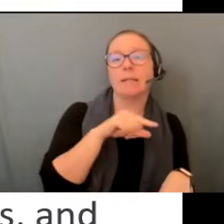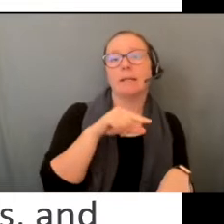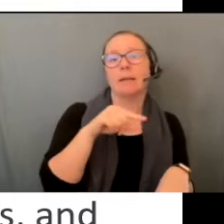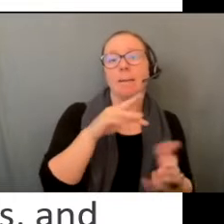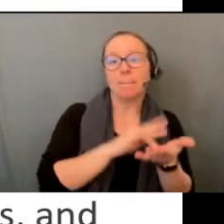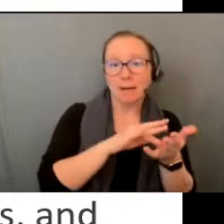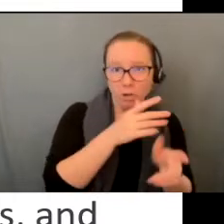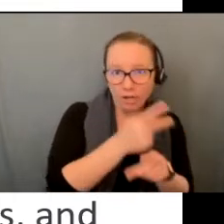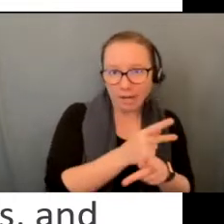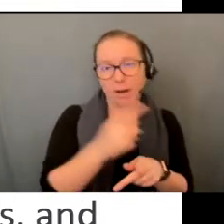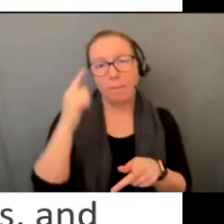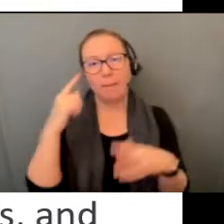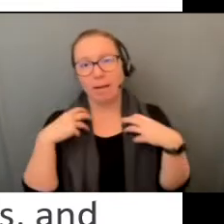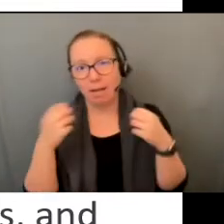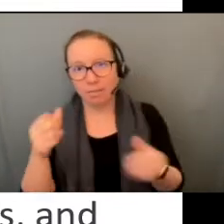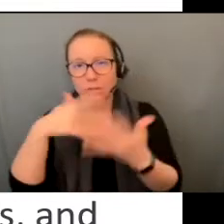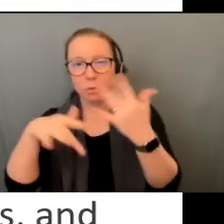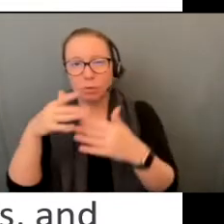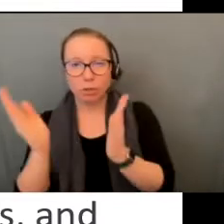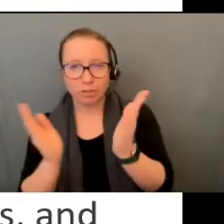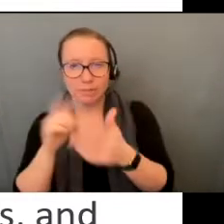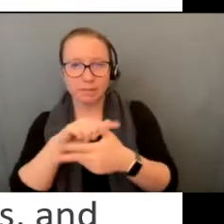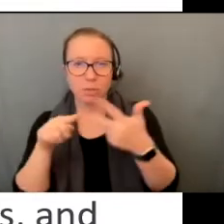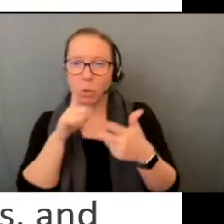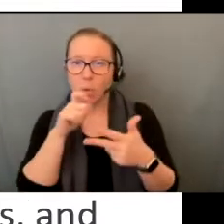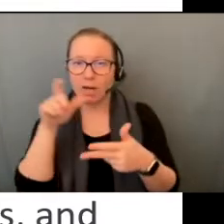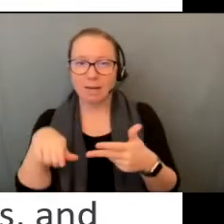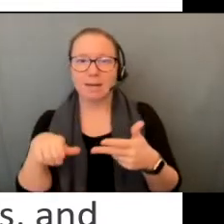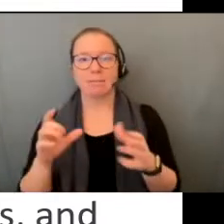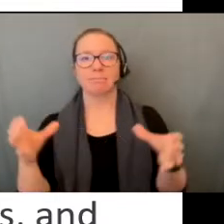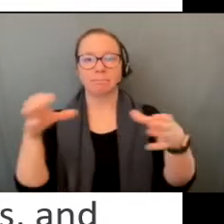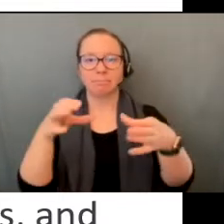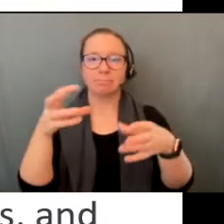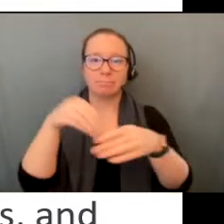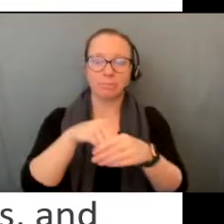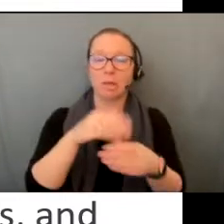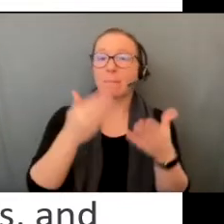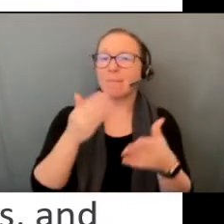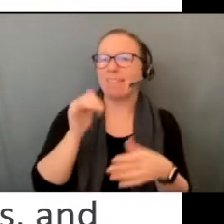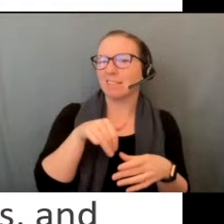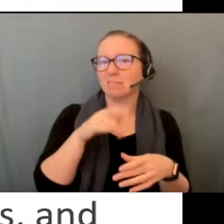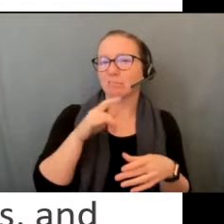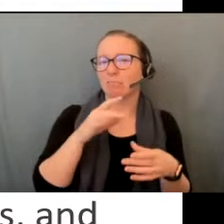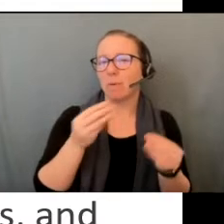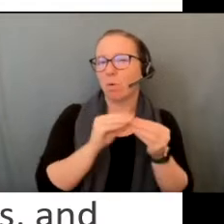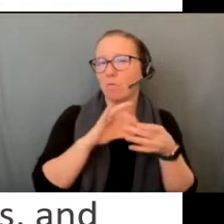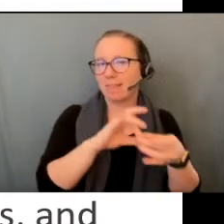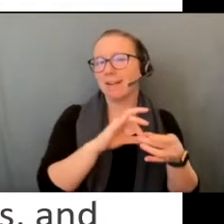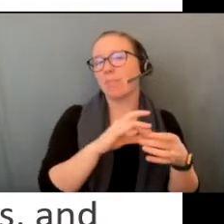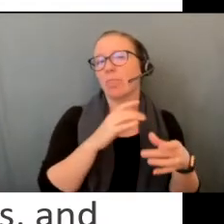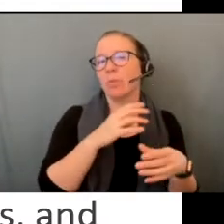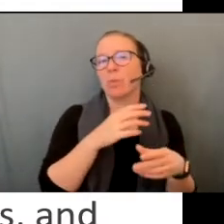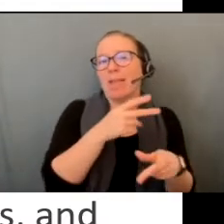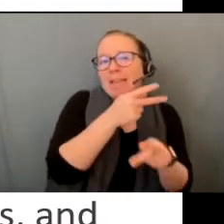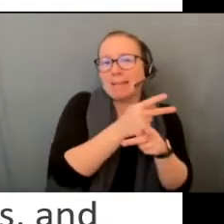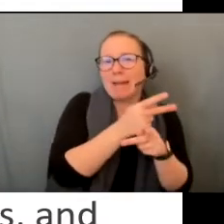and behavioral health services, social services for those in need. So that might be considered the care piece or the intervention that's